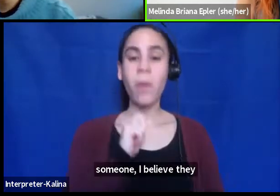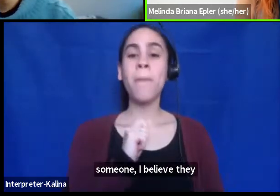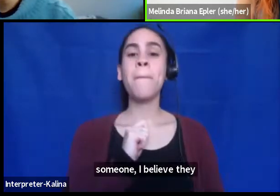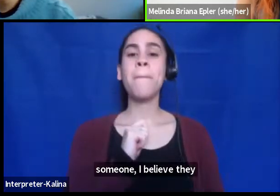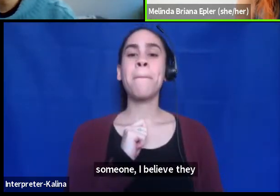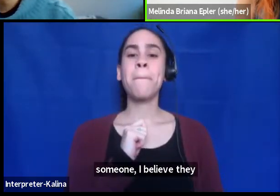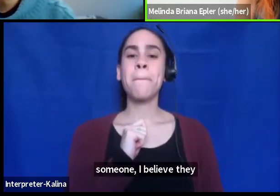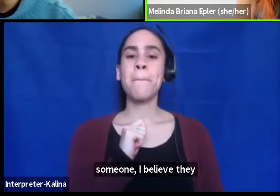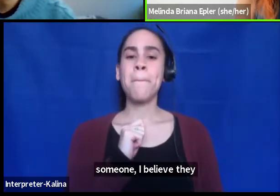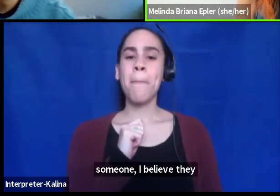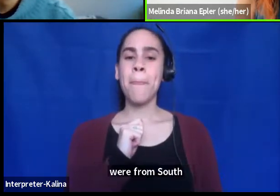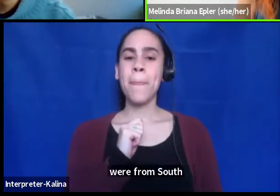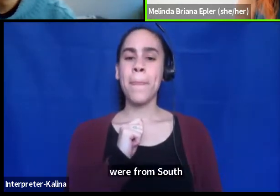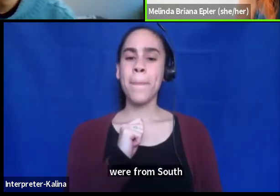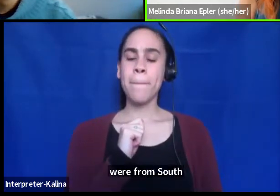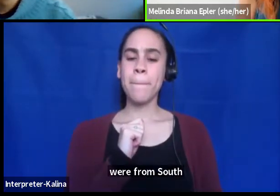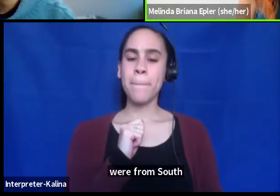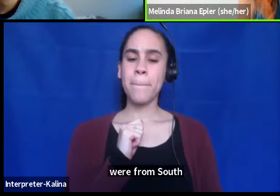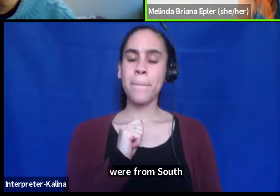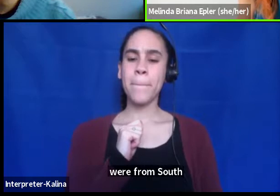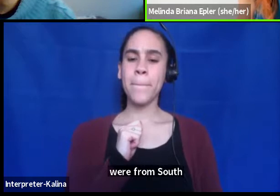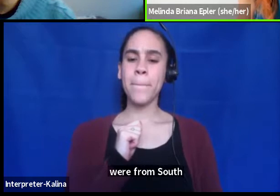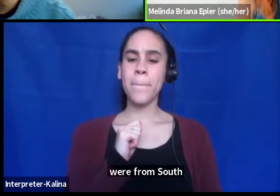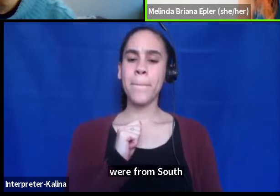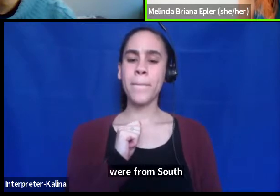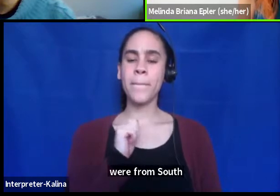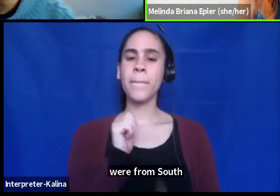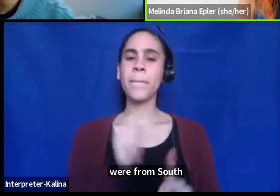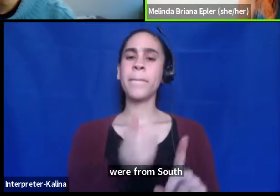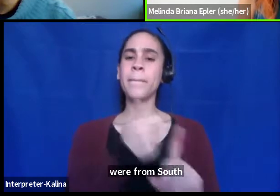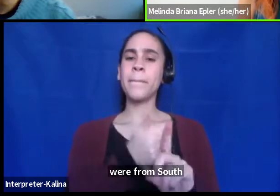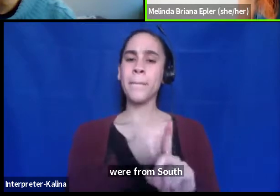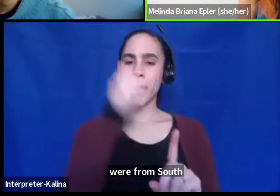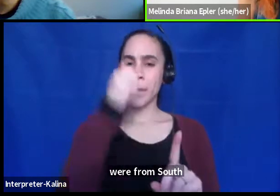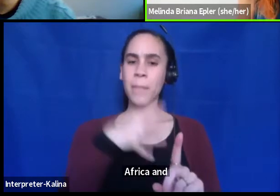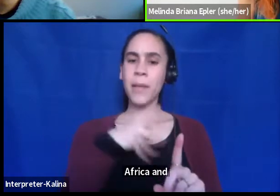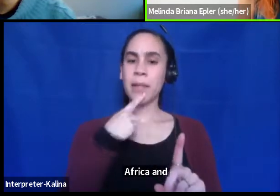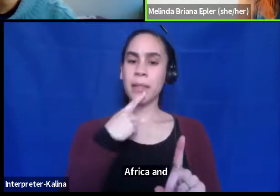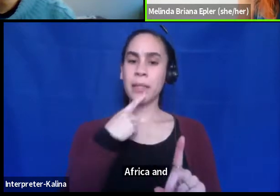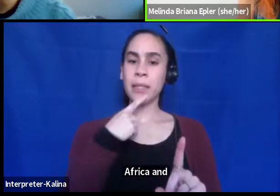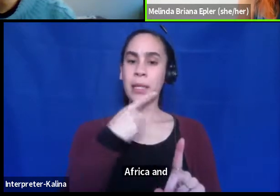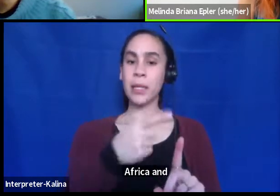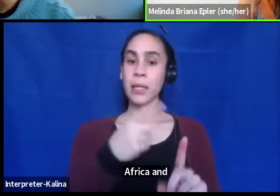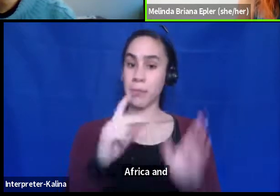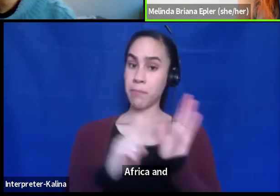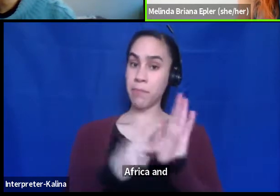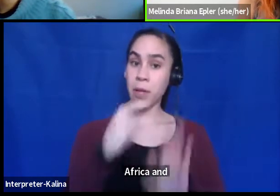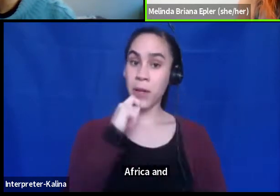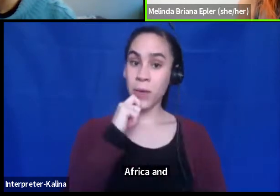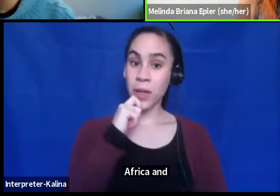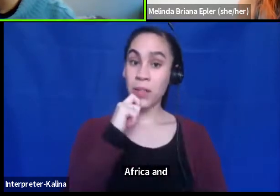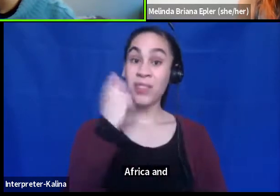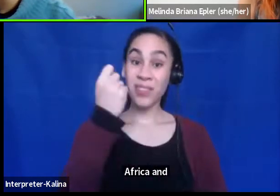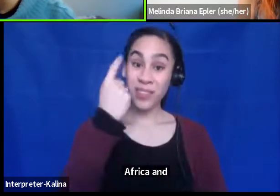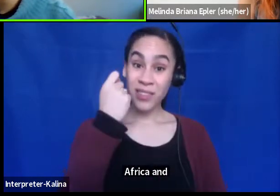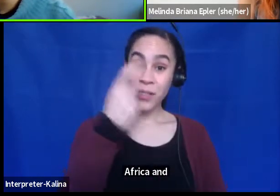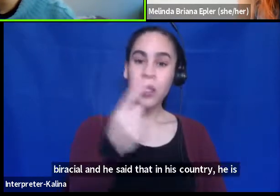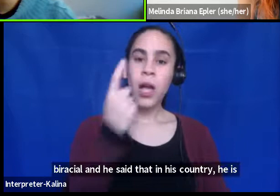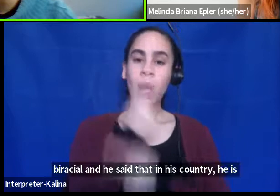And he said that in his country, he's biracial, but considered white.